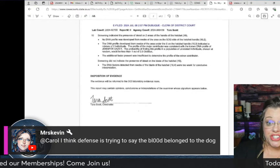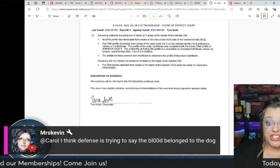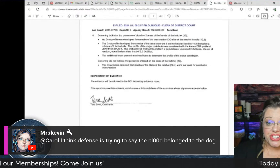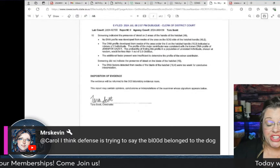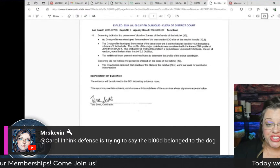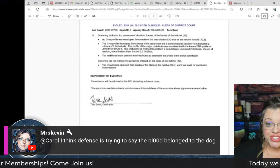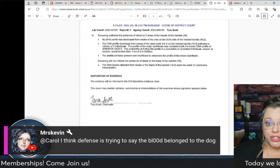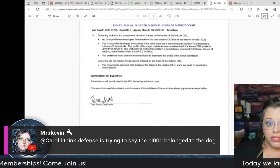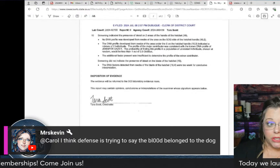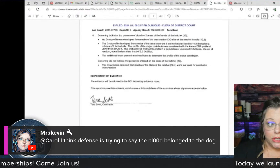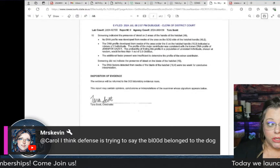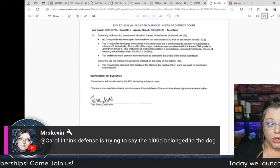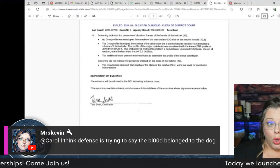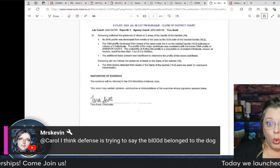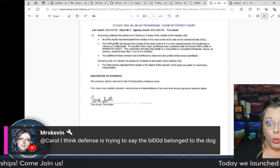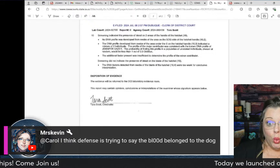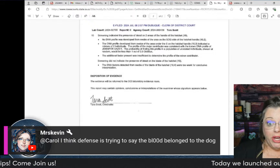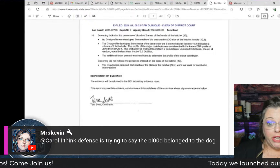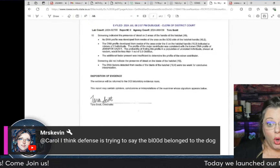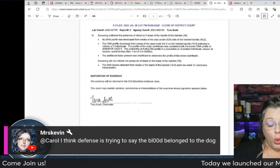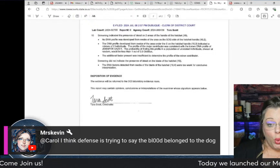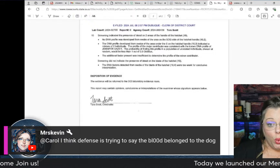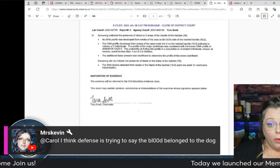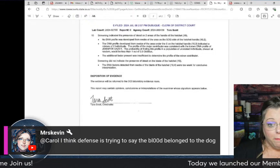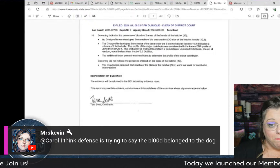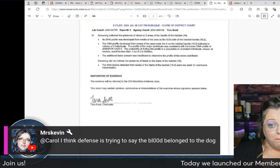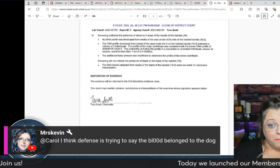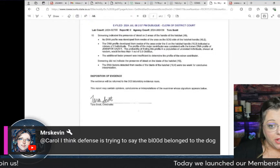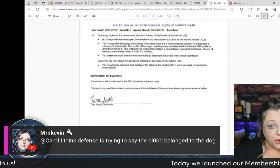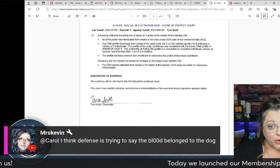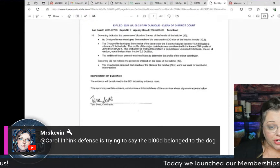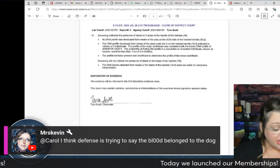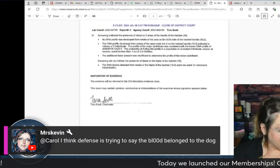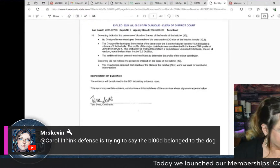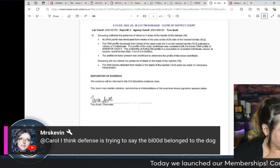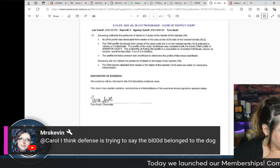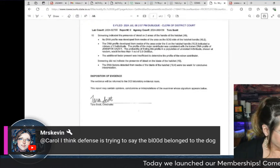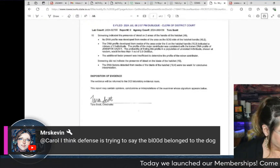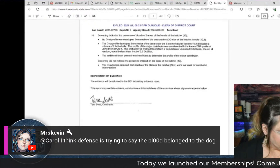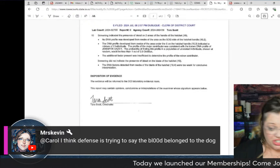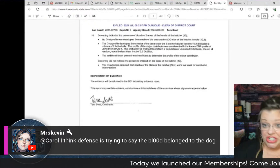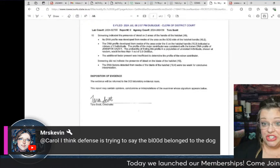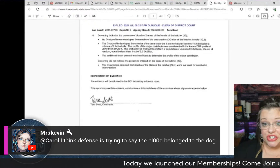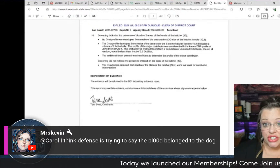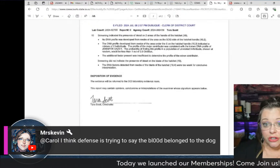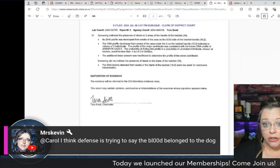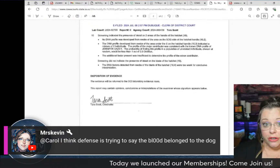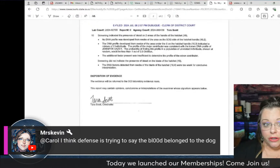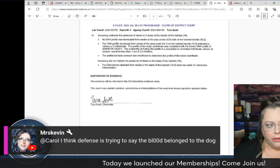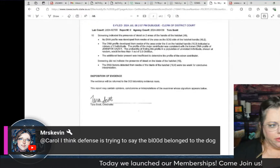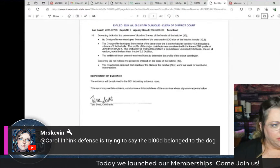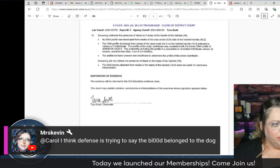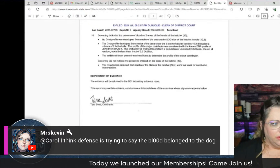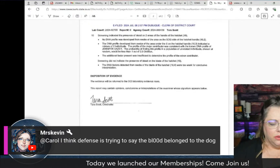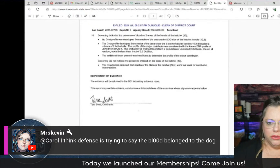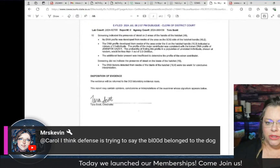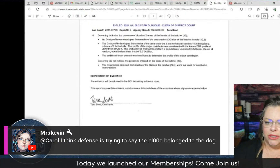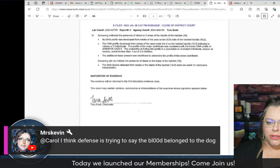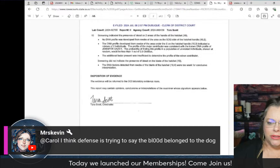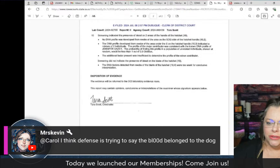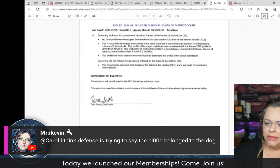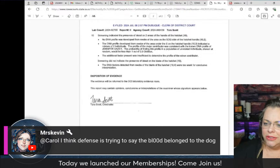is deceased. We know mother is Were you ever deceased. asked to test a shower curtain?